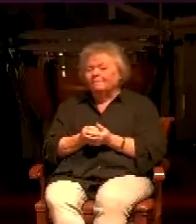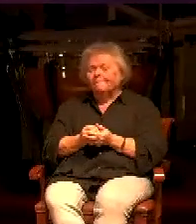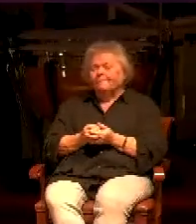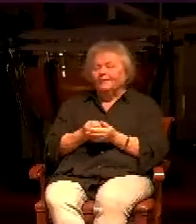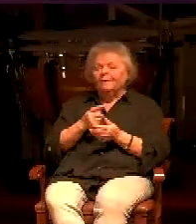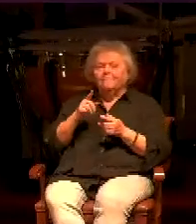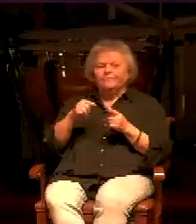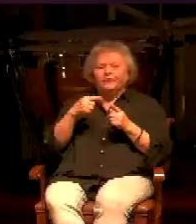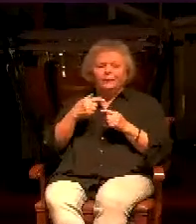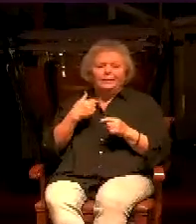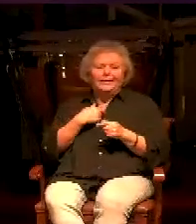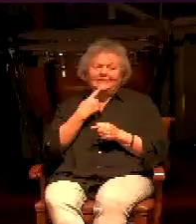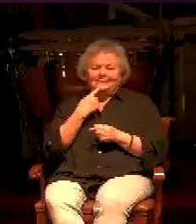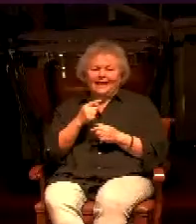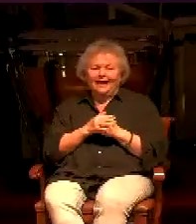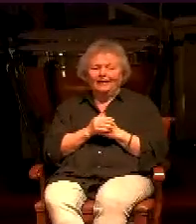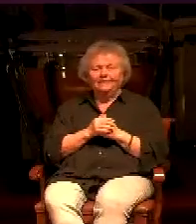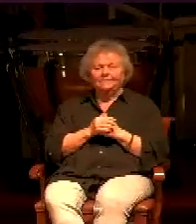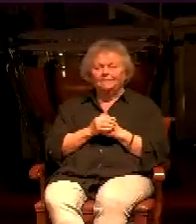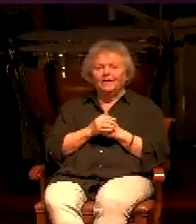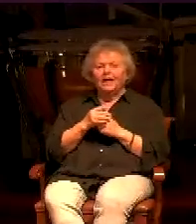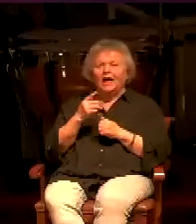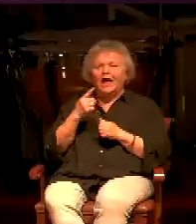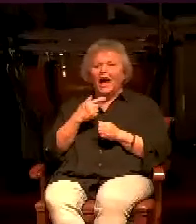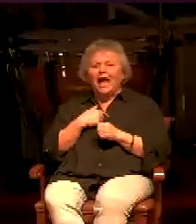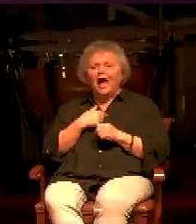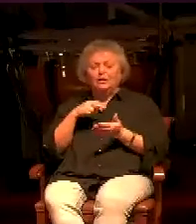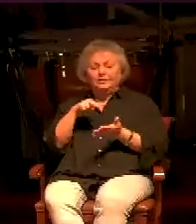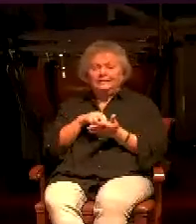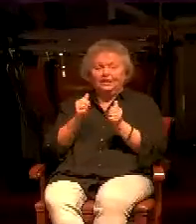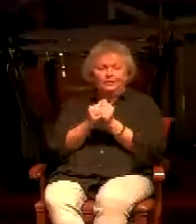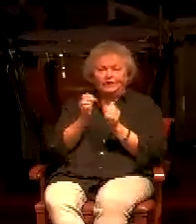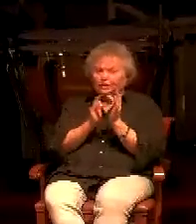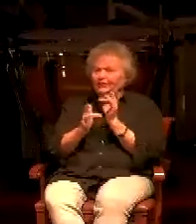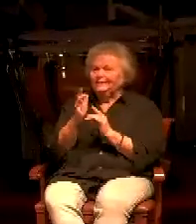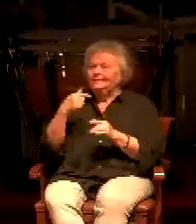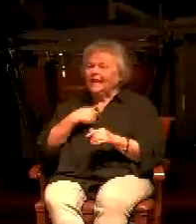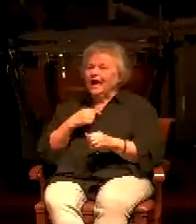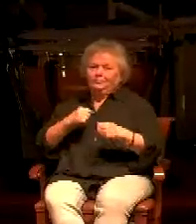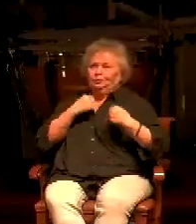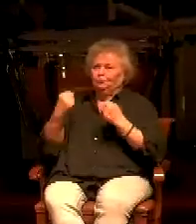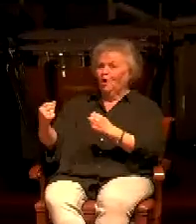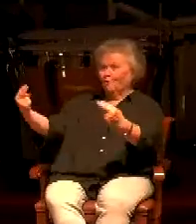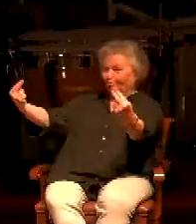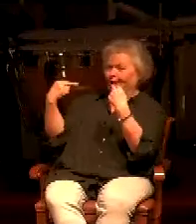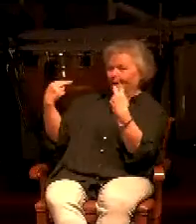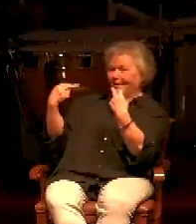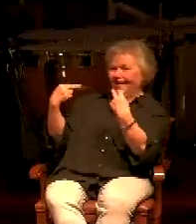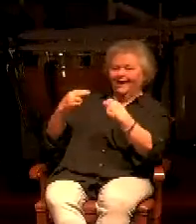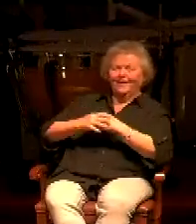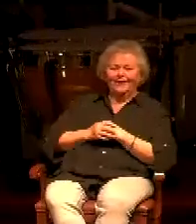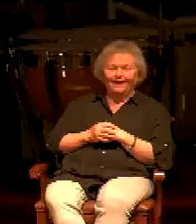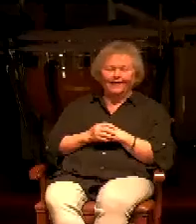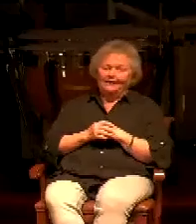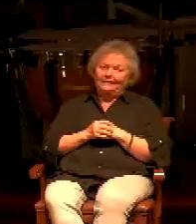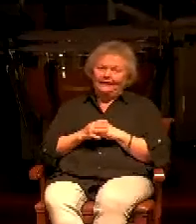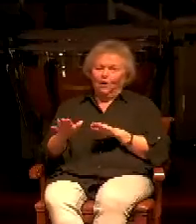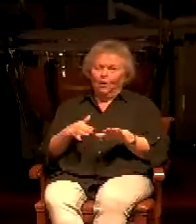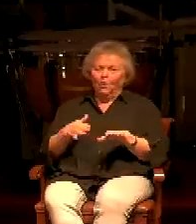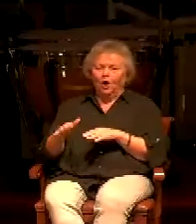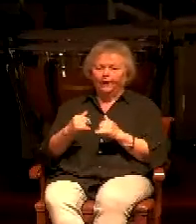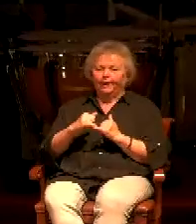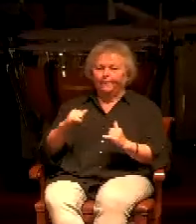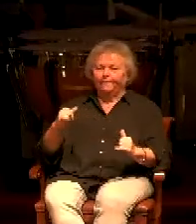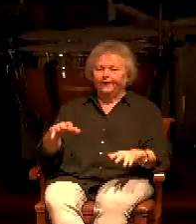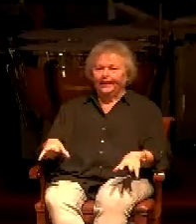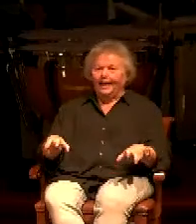to say, I wouldn't do that, I'll go there, I'll stand for Jesus, I'm strong, I'm bold, look at me, I'm walking out on thin ice. Instead, I should say, I am